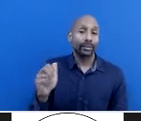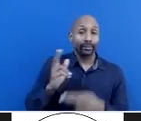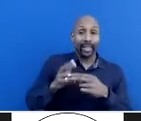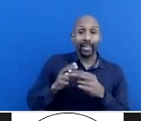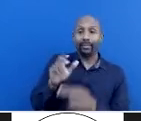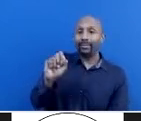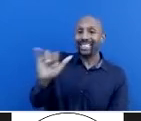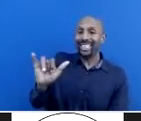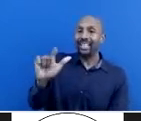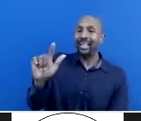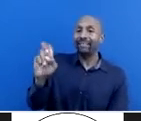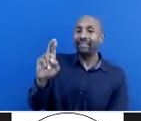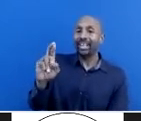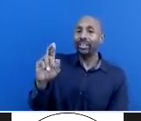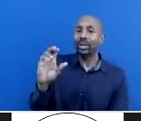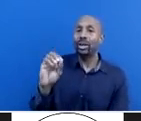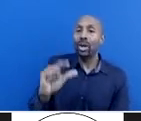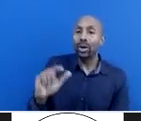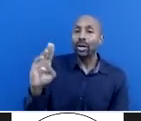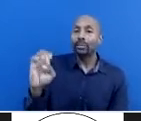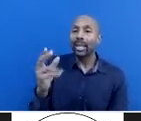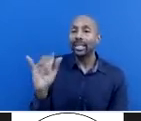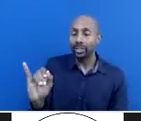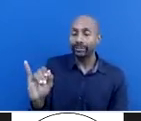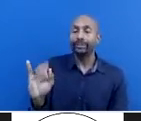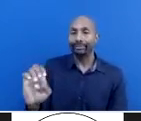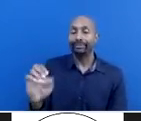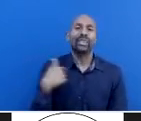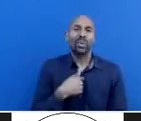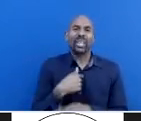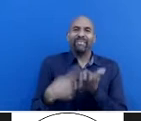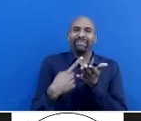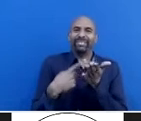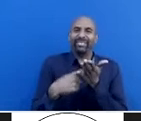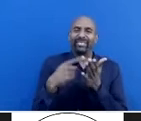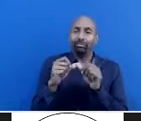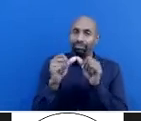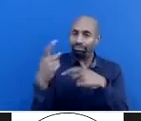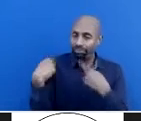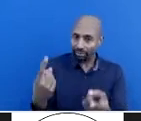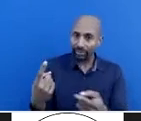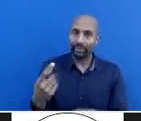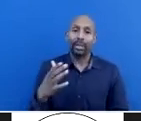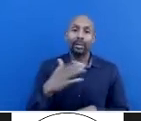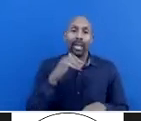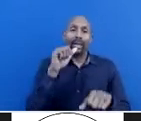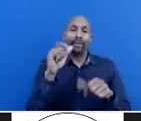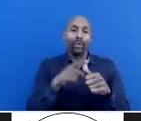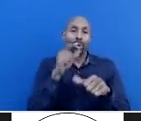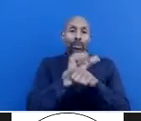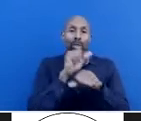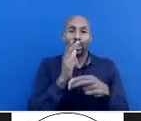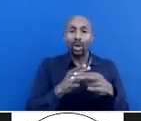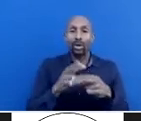running conversation. I work on textual embodiment. My first book is called The Walking Quran, Islamic Education, Embodied Knowledge and History in